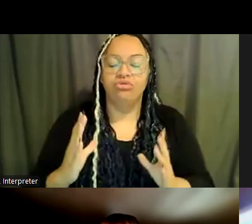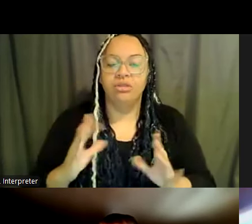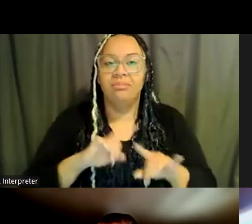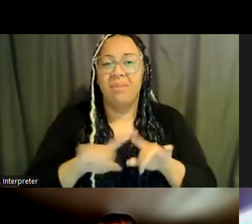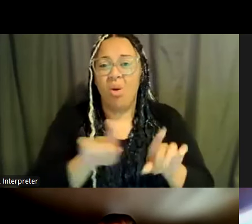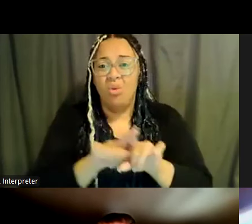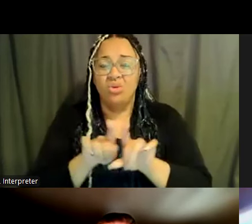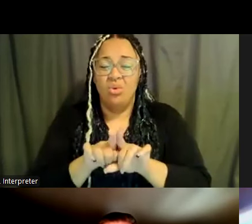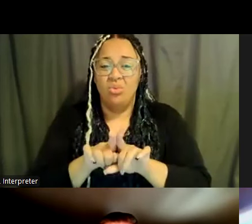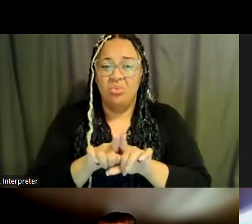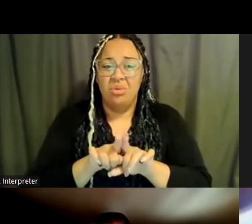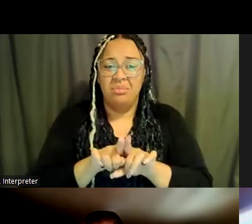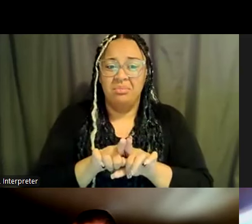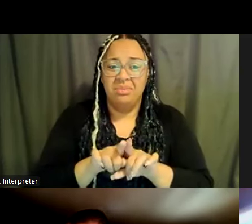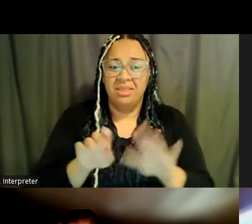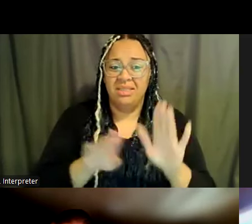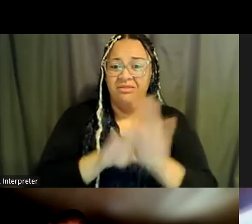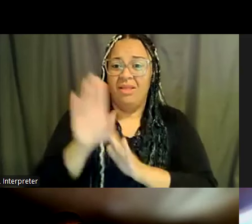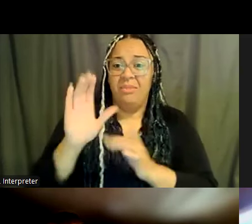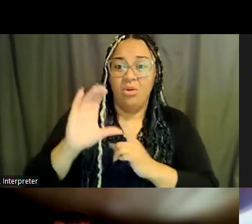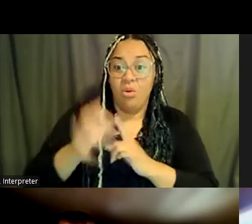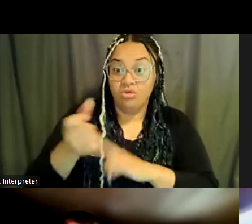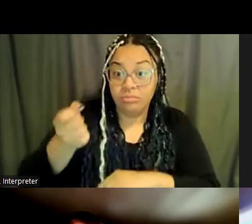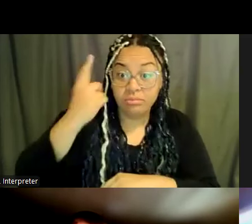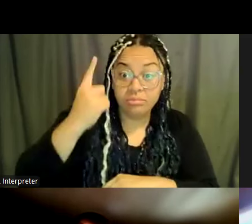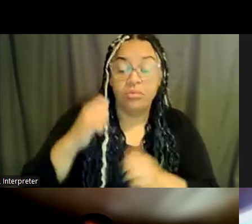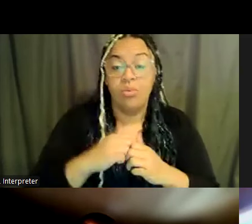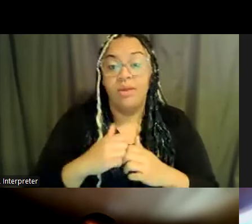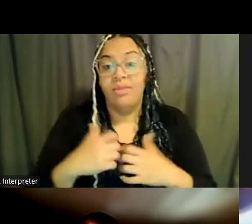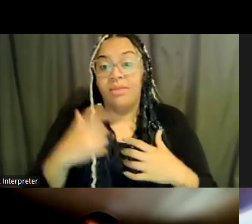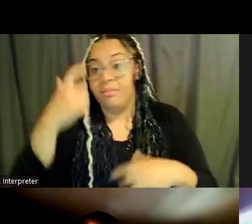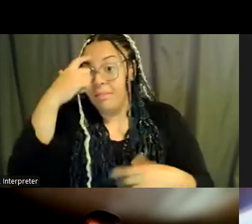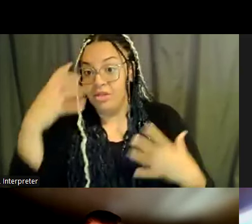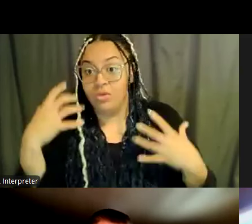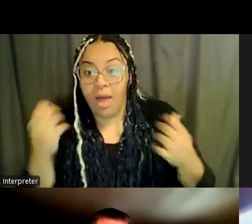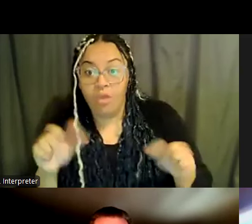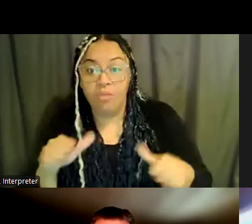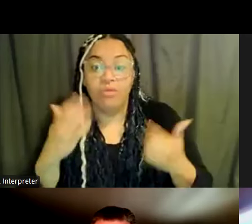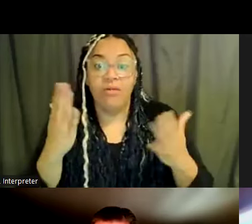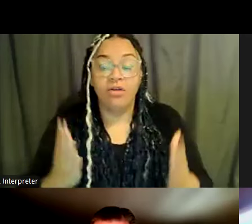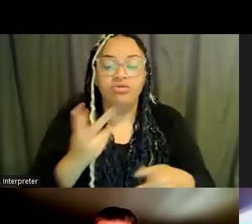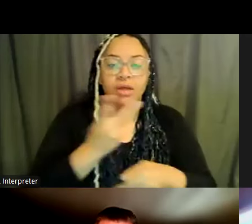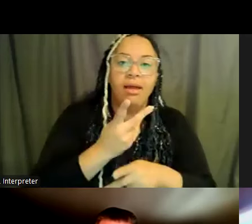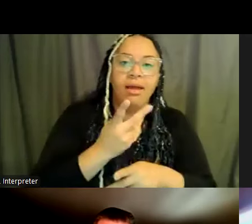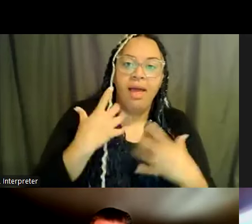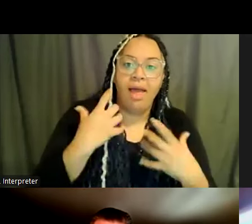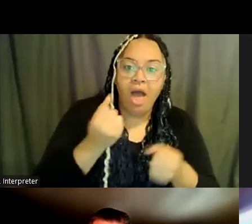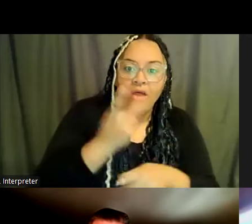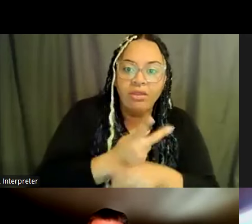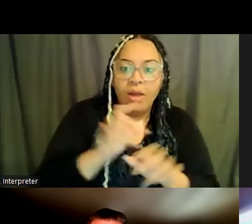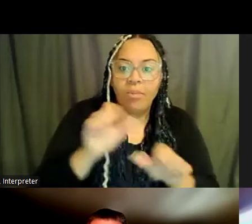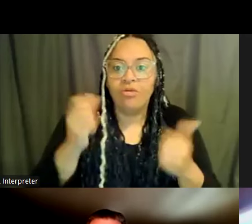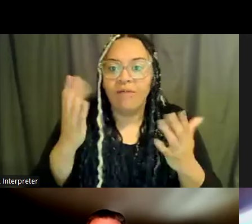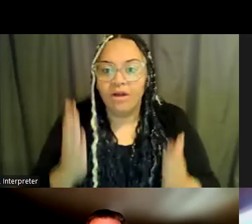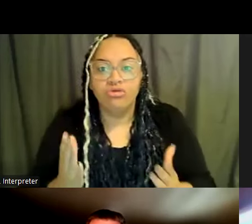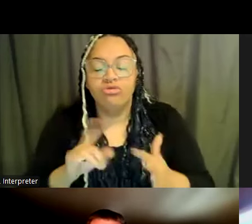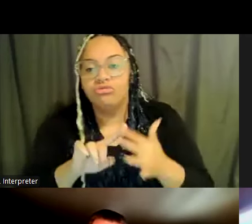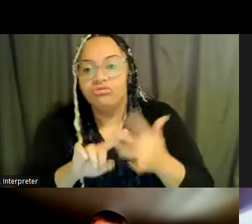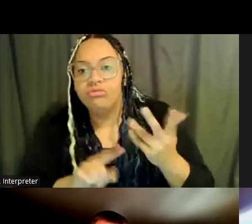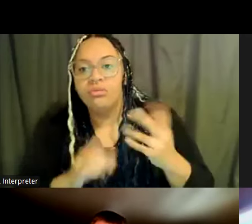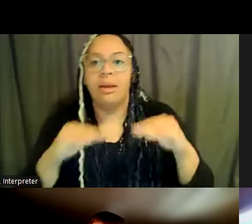cultural competency among mental health providers, behavioral health providers, healthcare providers, to be more